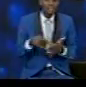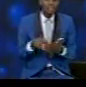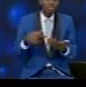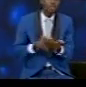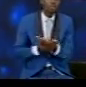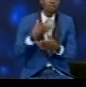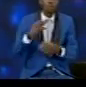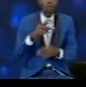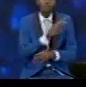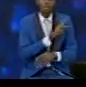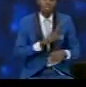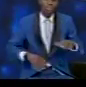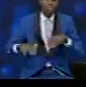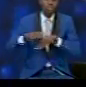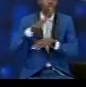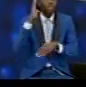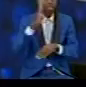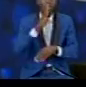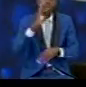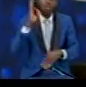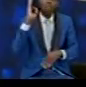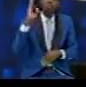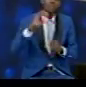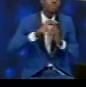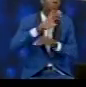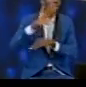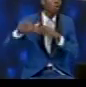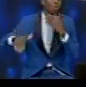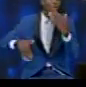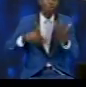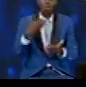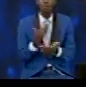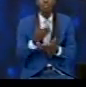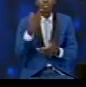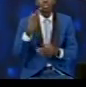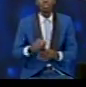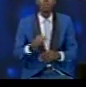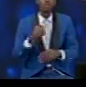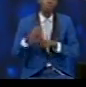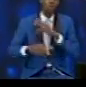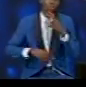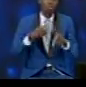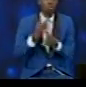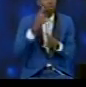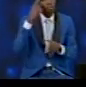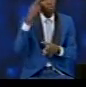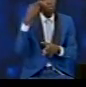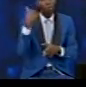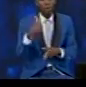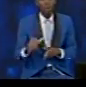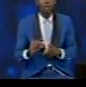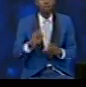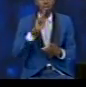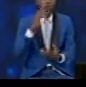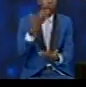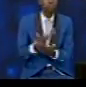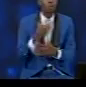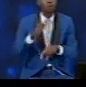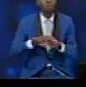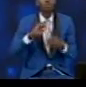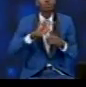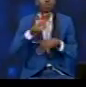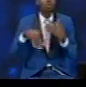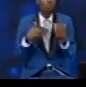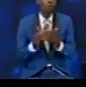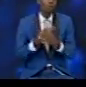the kingdom shall be preached in all the world for a witness unto all nations. Now, the